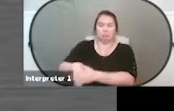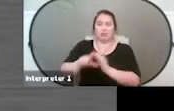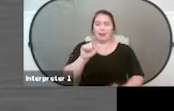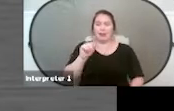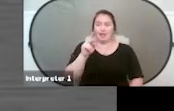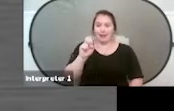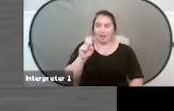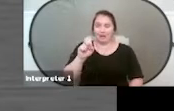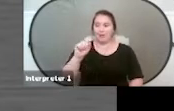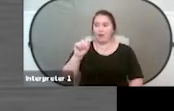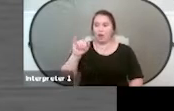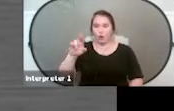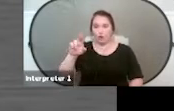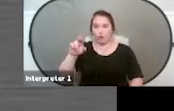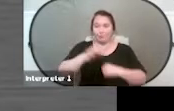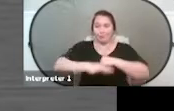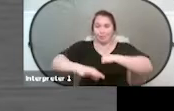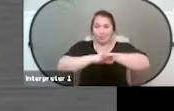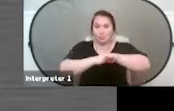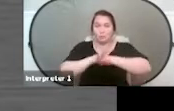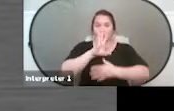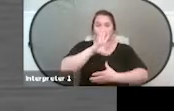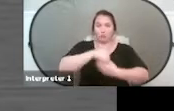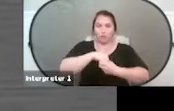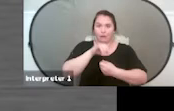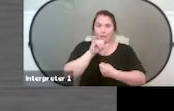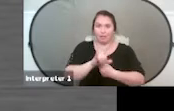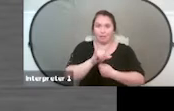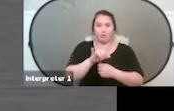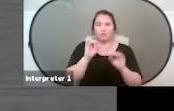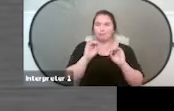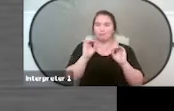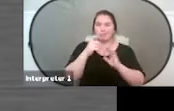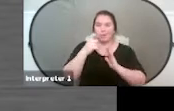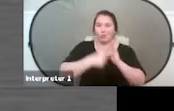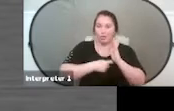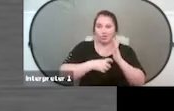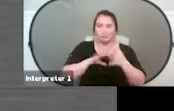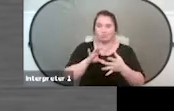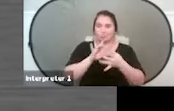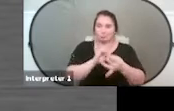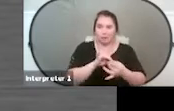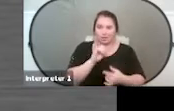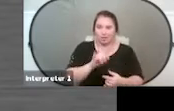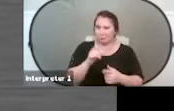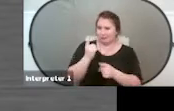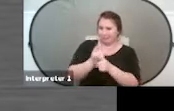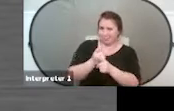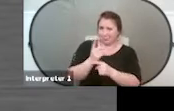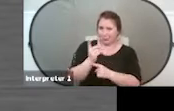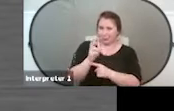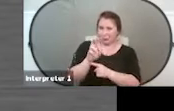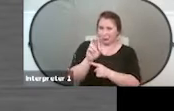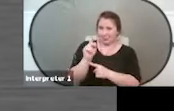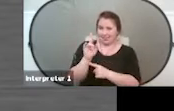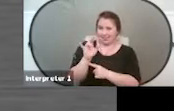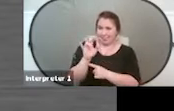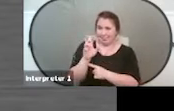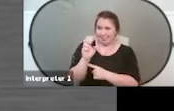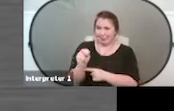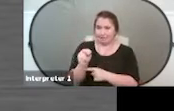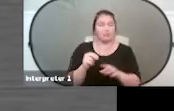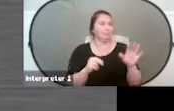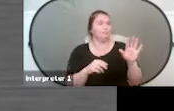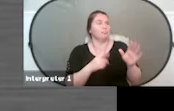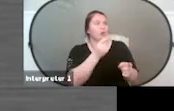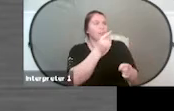the high school, we're considering there would be no cost associated with that. Is that correct, Dr. Kincannon? That's